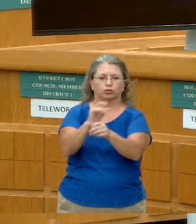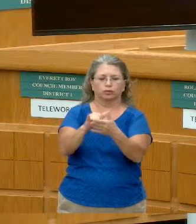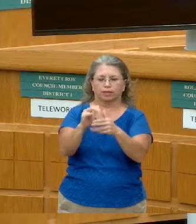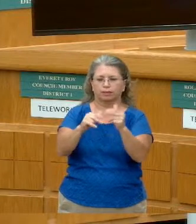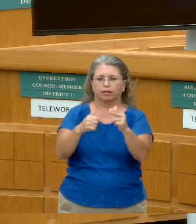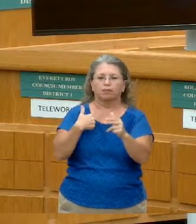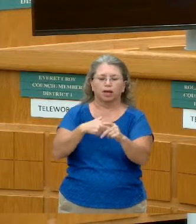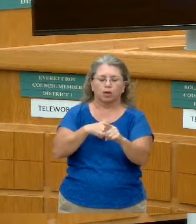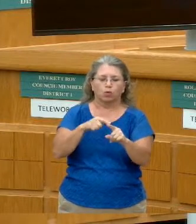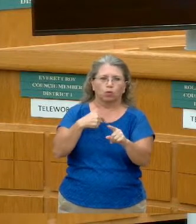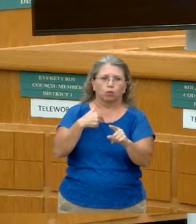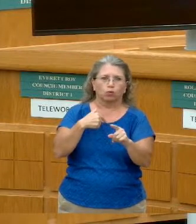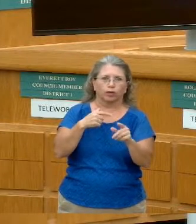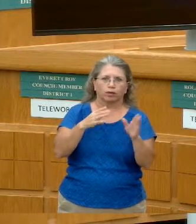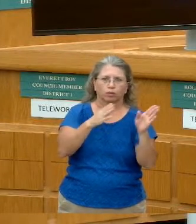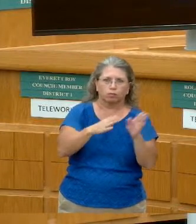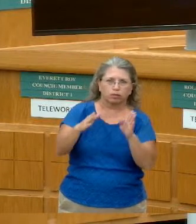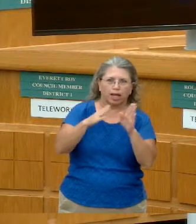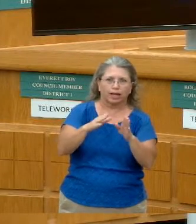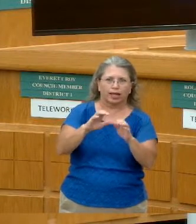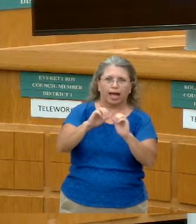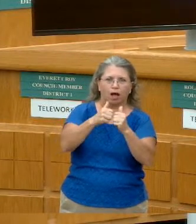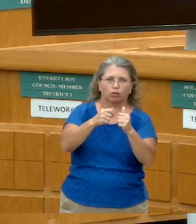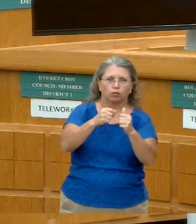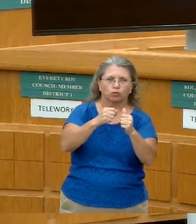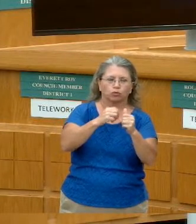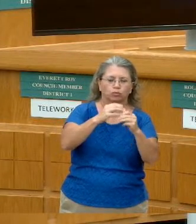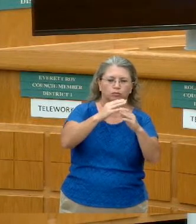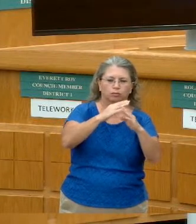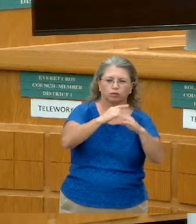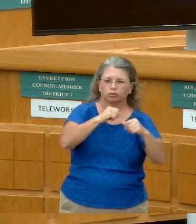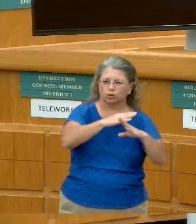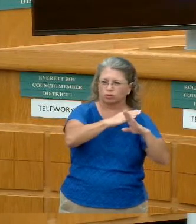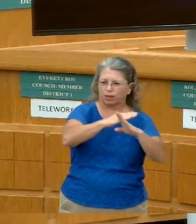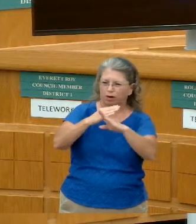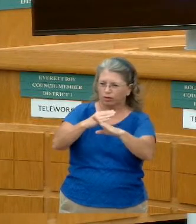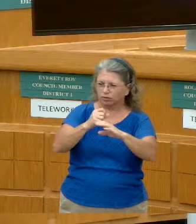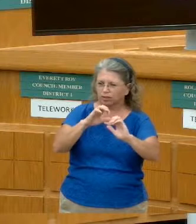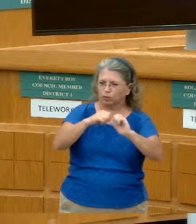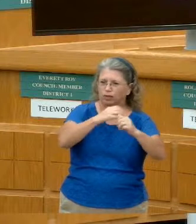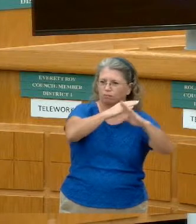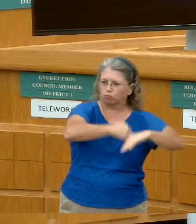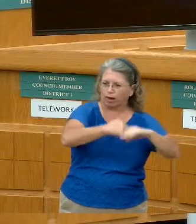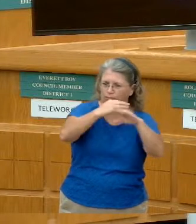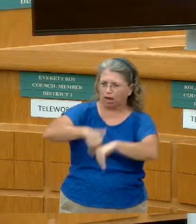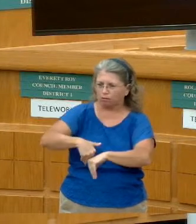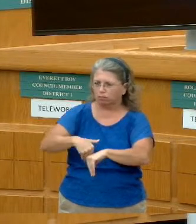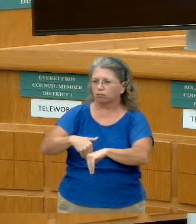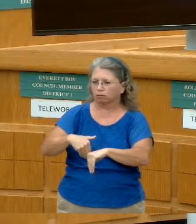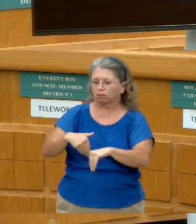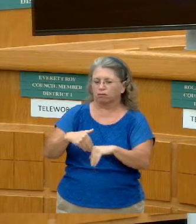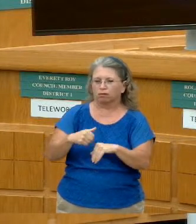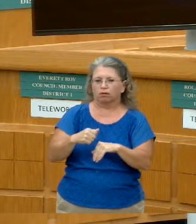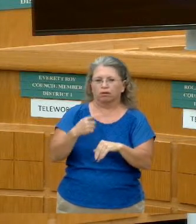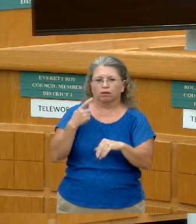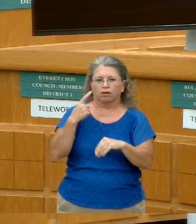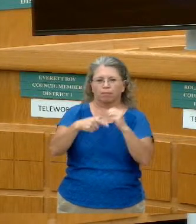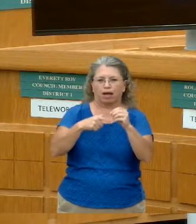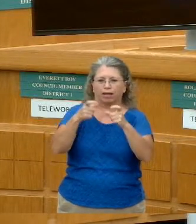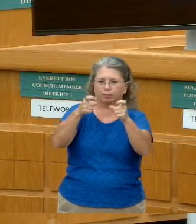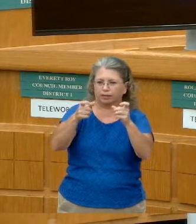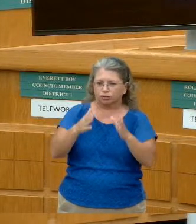remove the impediments of administration and staffing. And in the meantime, you might be interested to know, we could talk about it